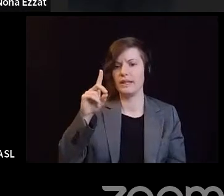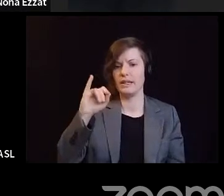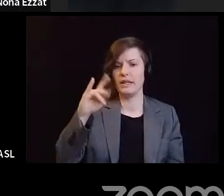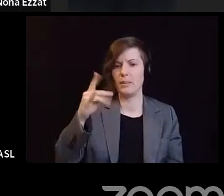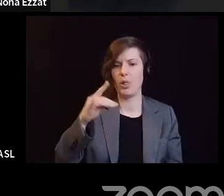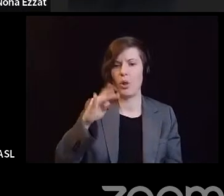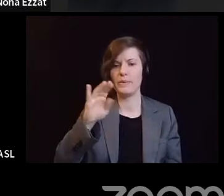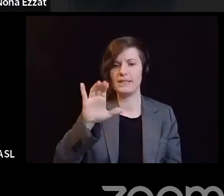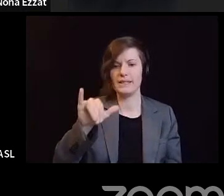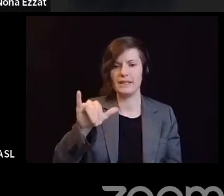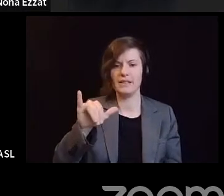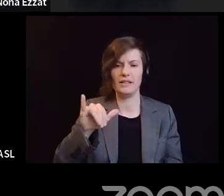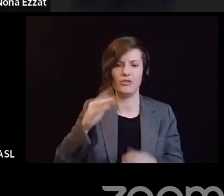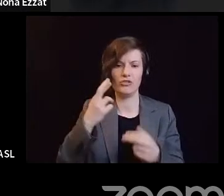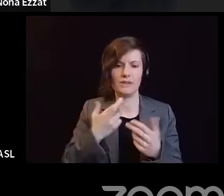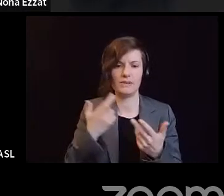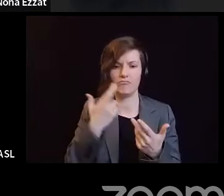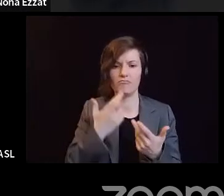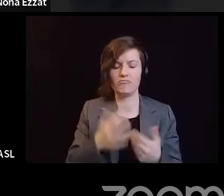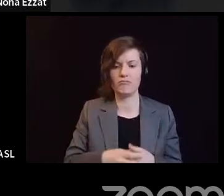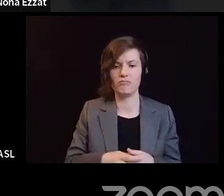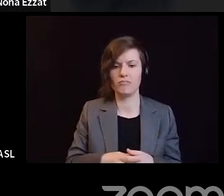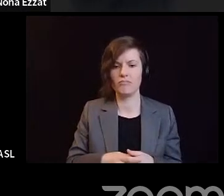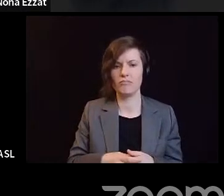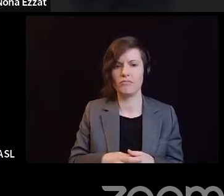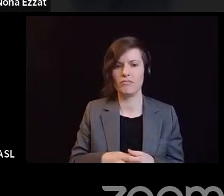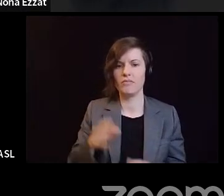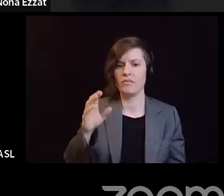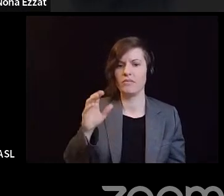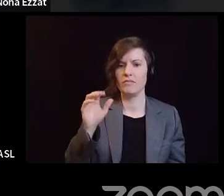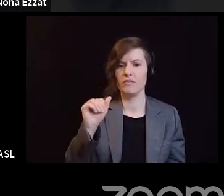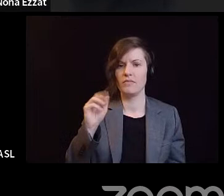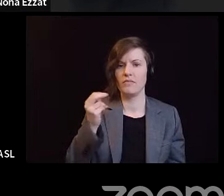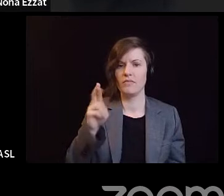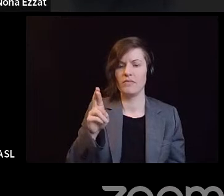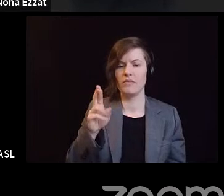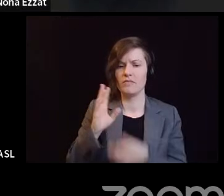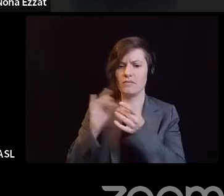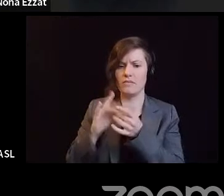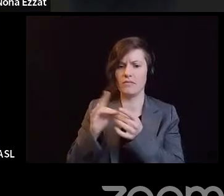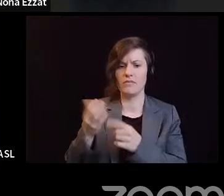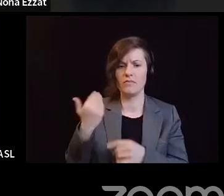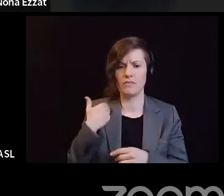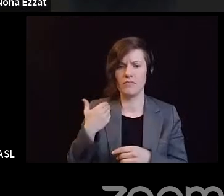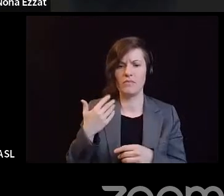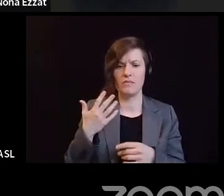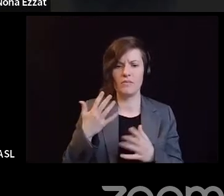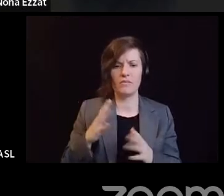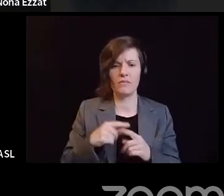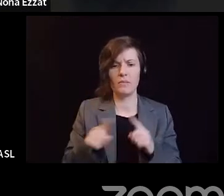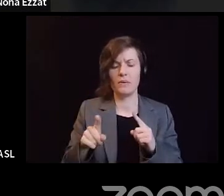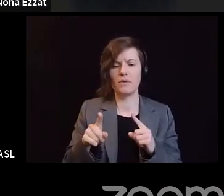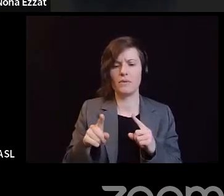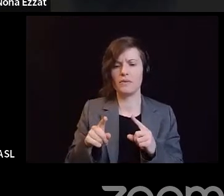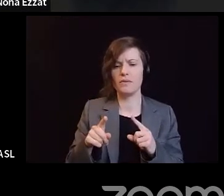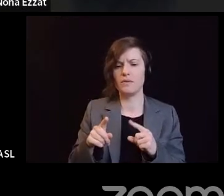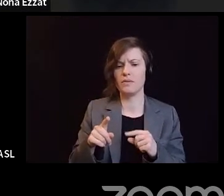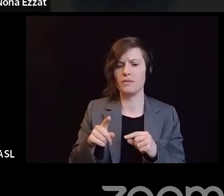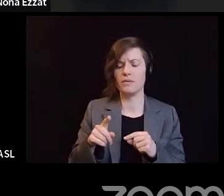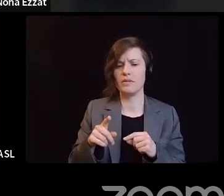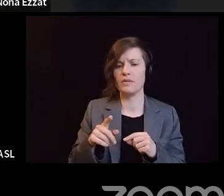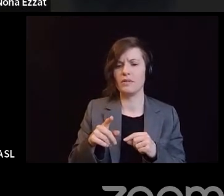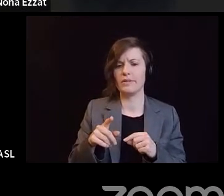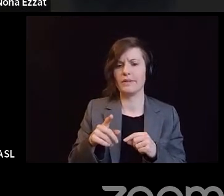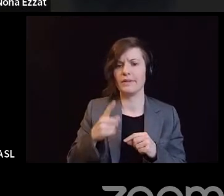last 10 years, right, not to condone violence, but much of it has been defensive, right, or reactive. And I think to